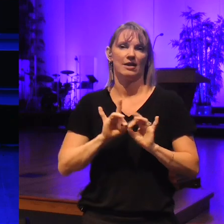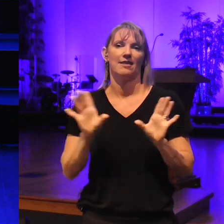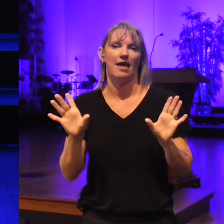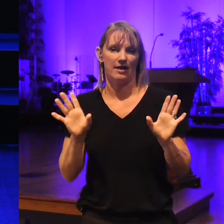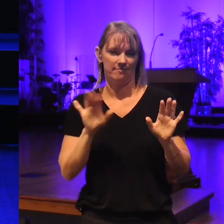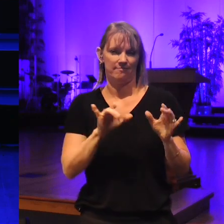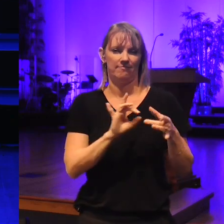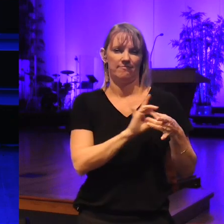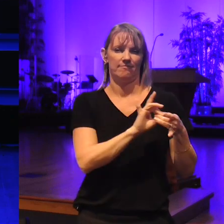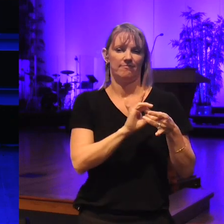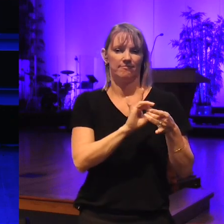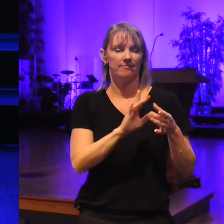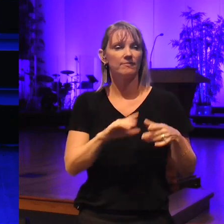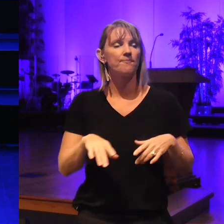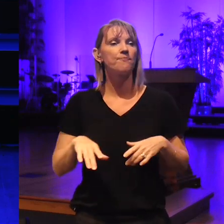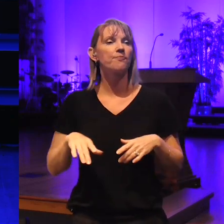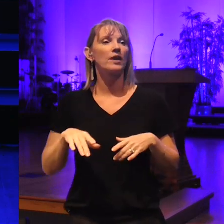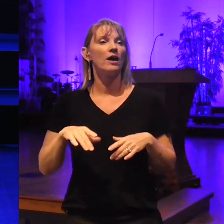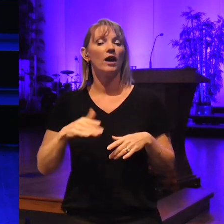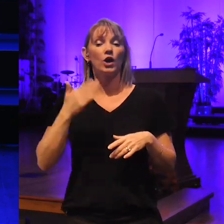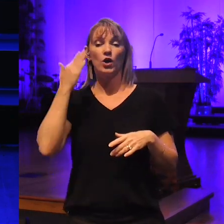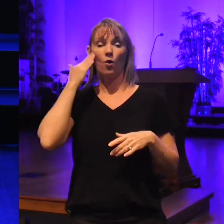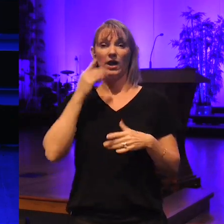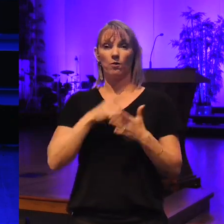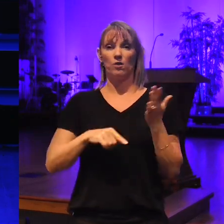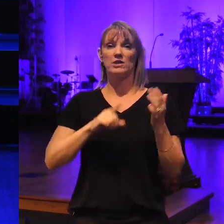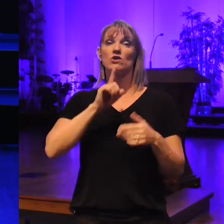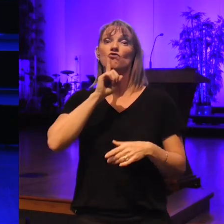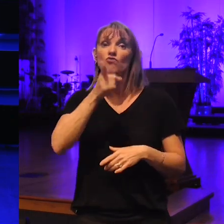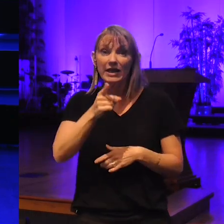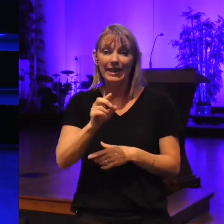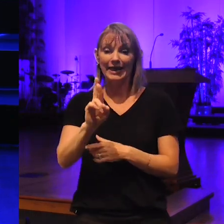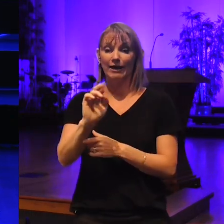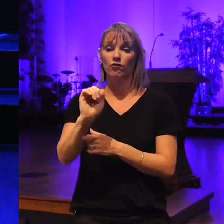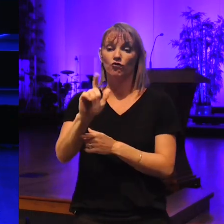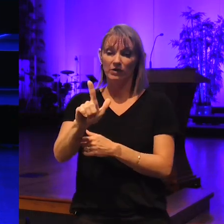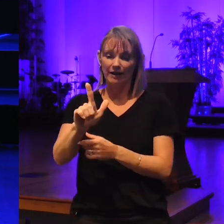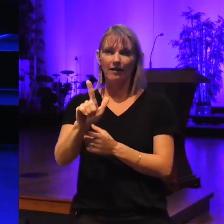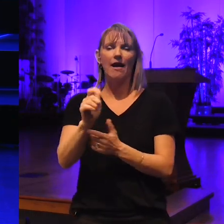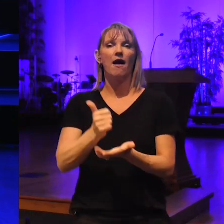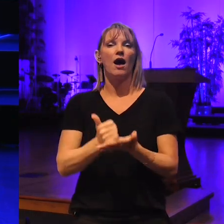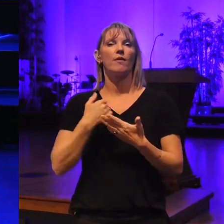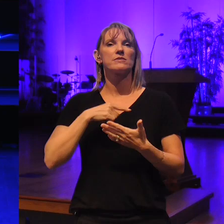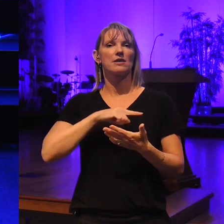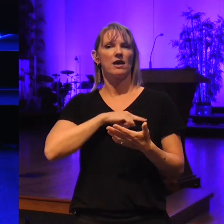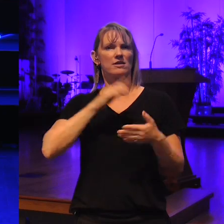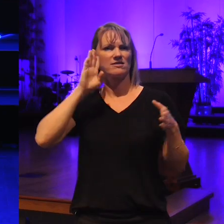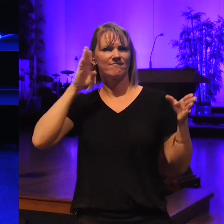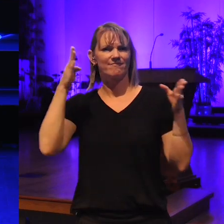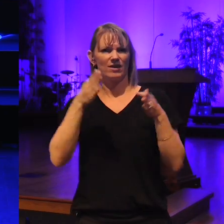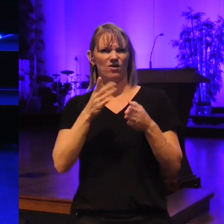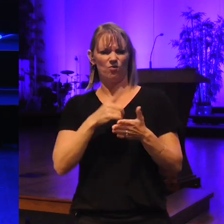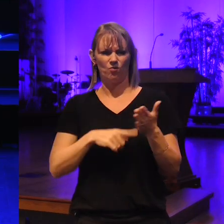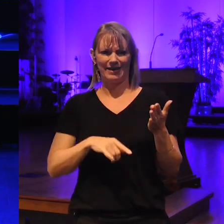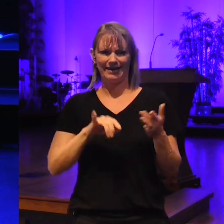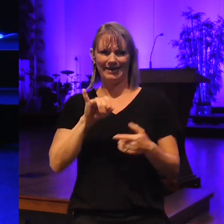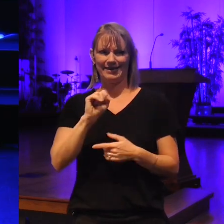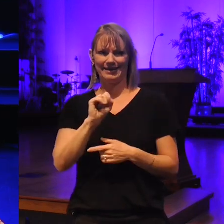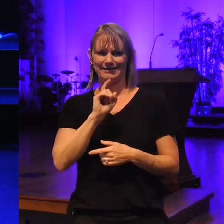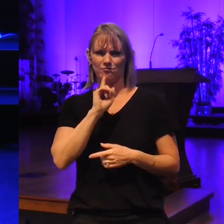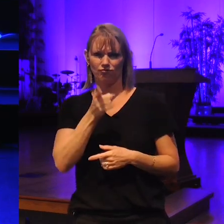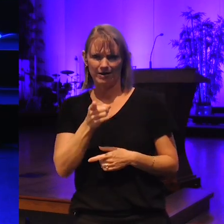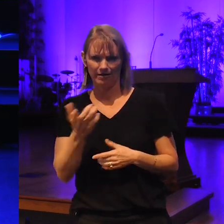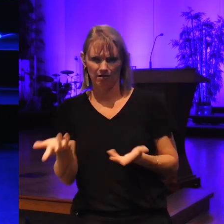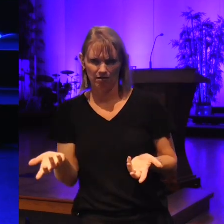But in that, knowing what is really real, it helps us to move to what is real. Is